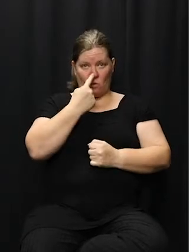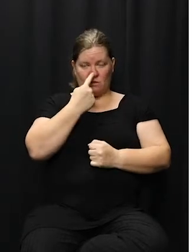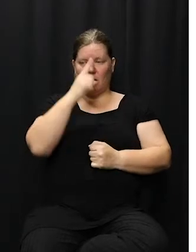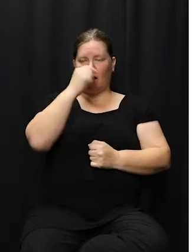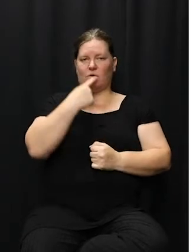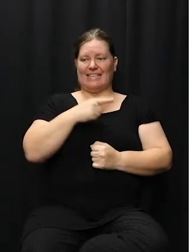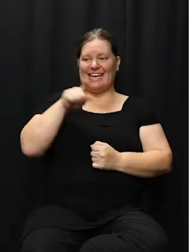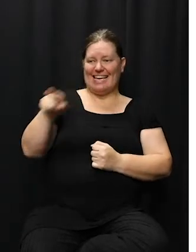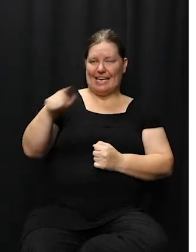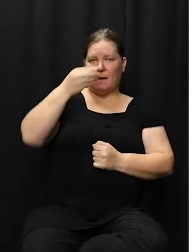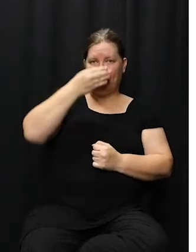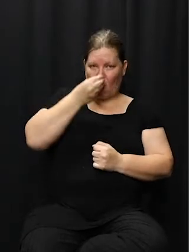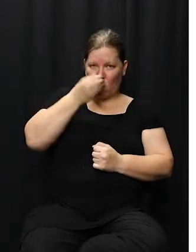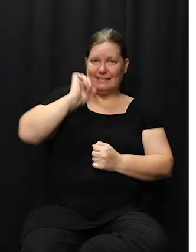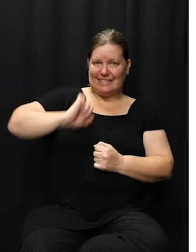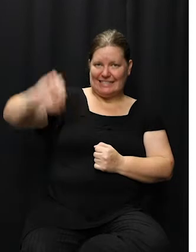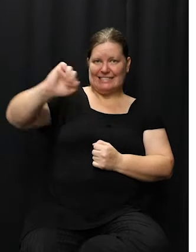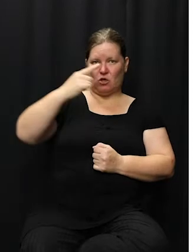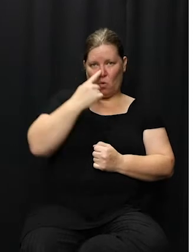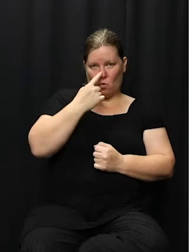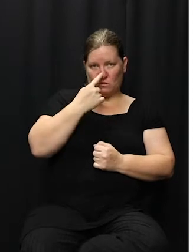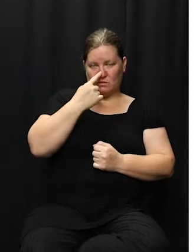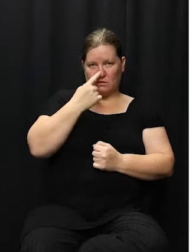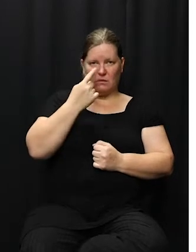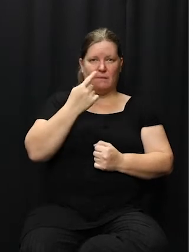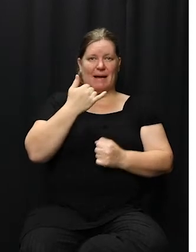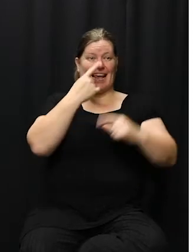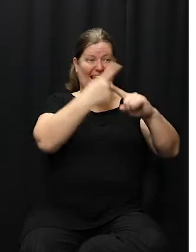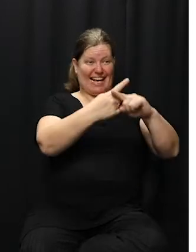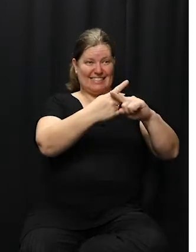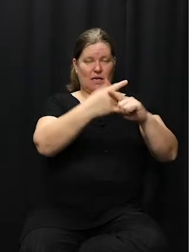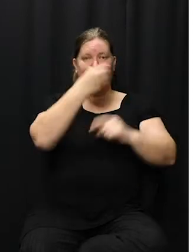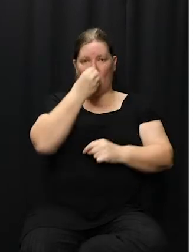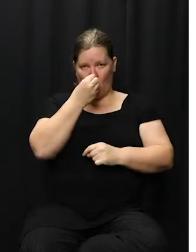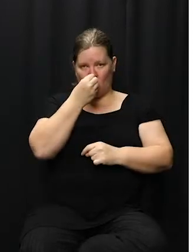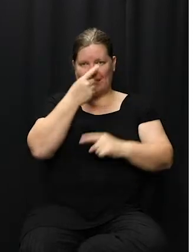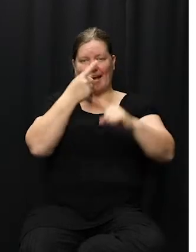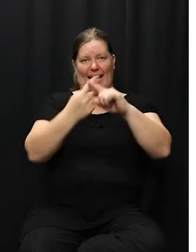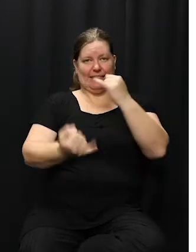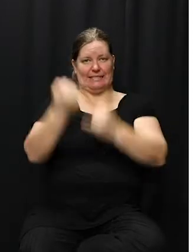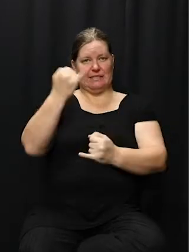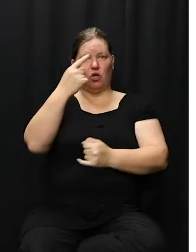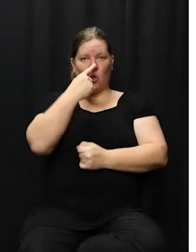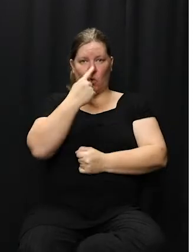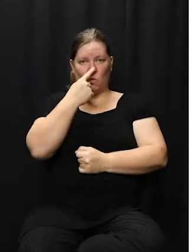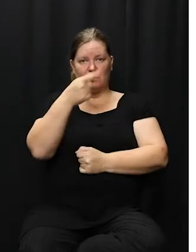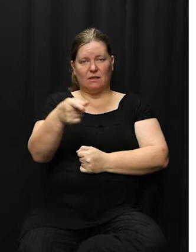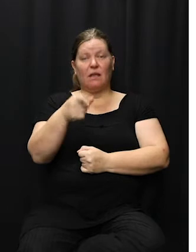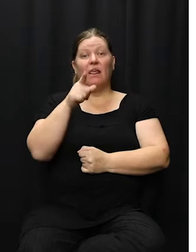my nose. Or you can say he blew his nose. So X blew X's